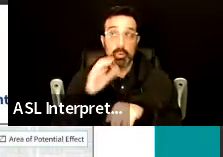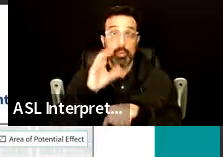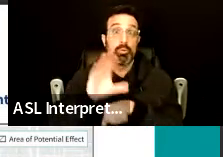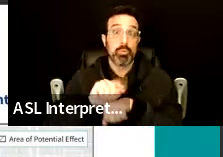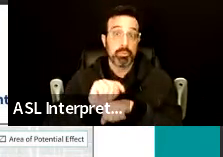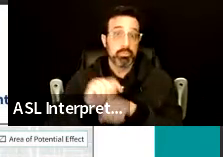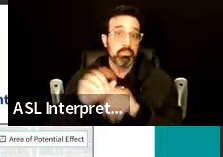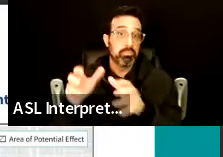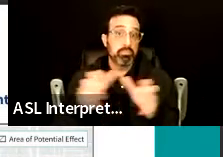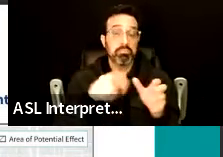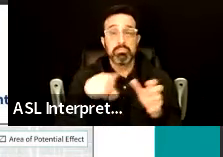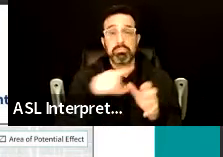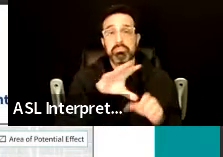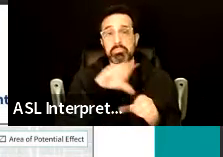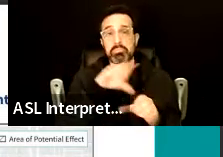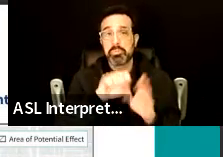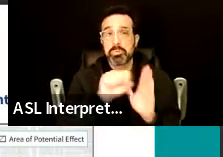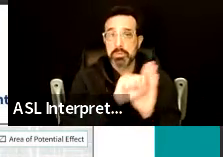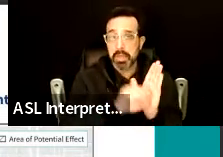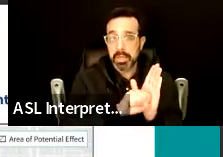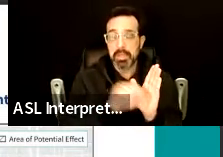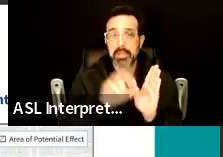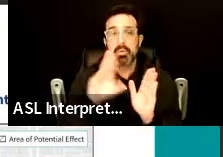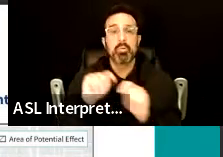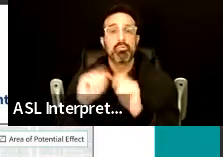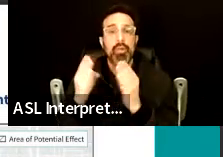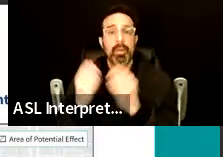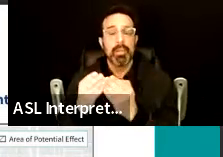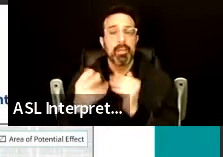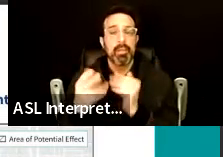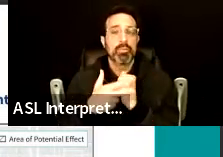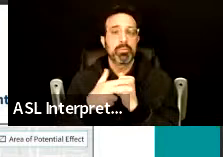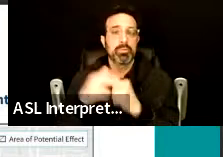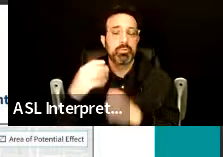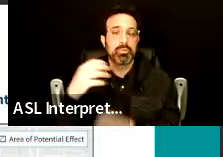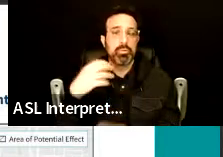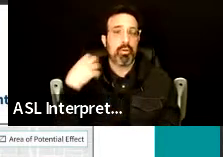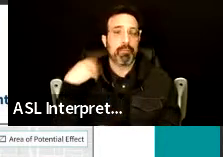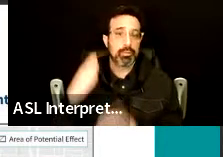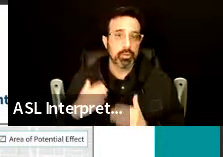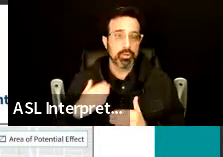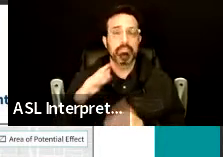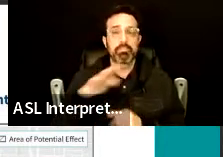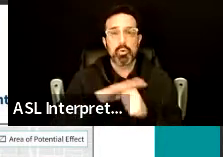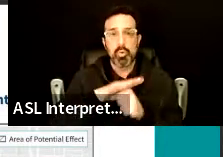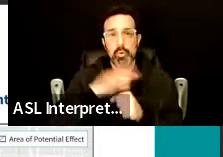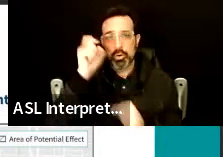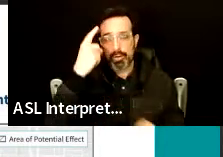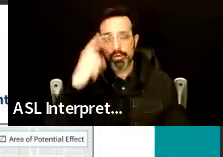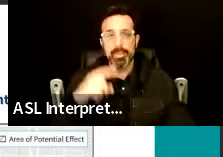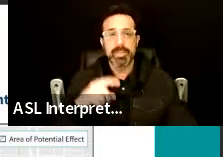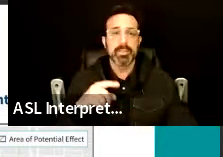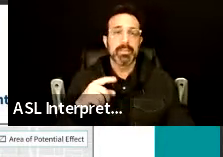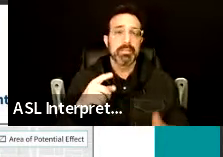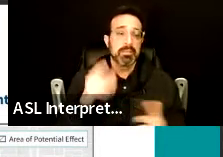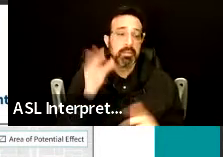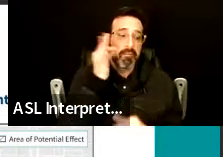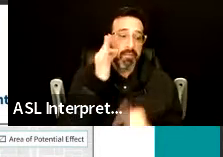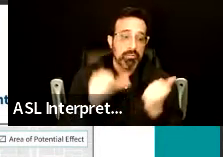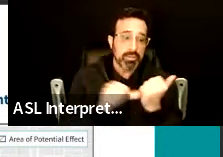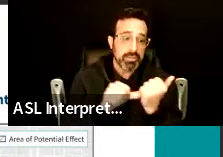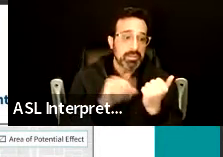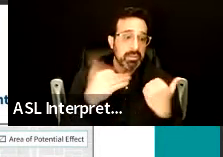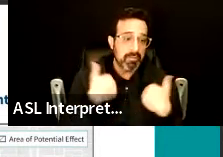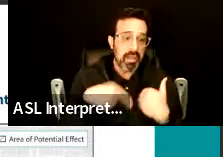may include the state or tribal historic preservation officer, local governments, an applicant for federal assistance if one is involved,